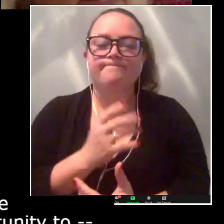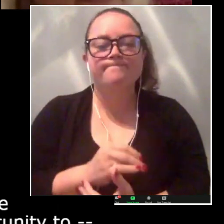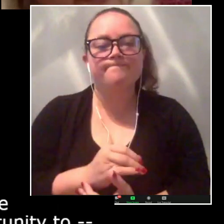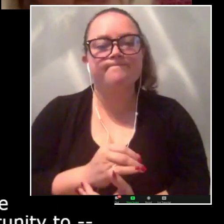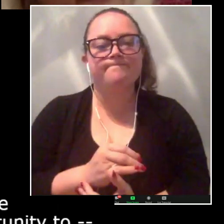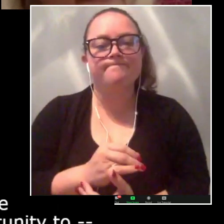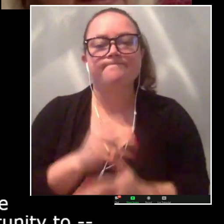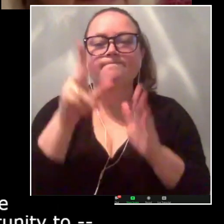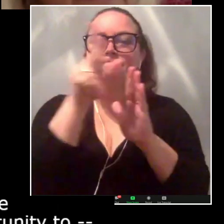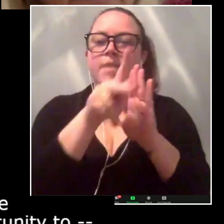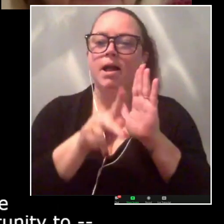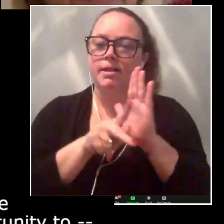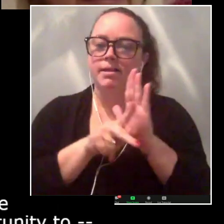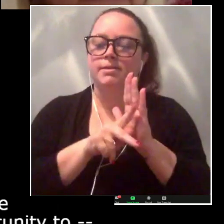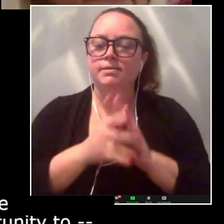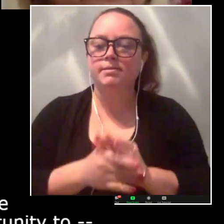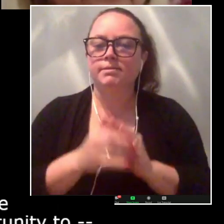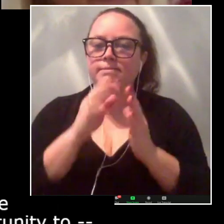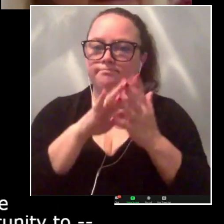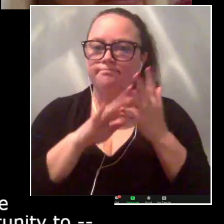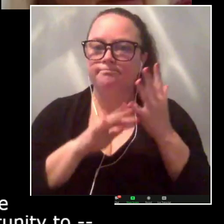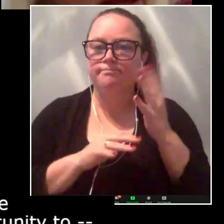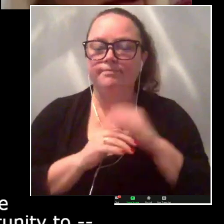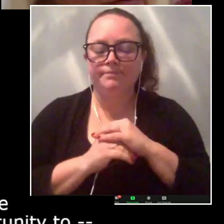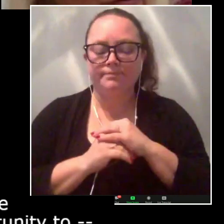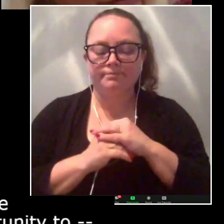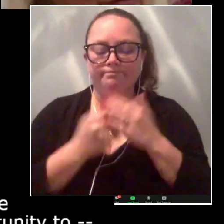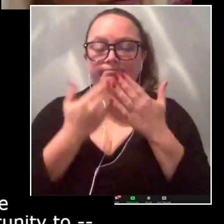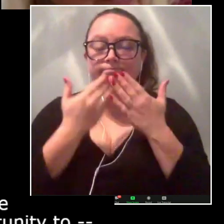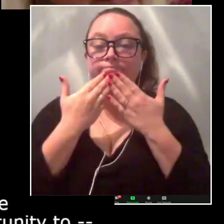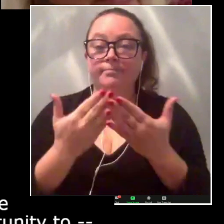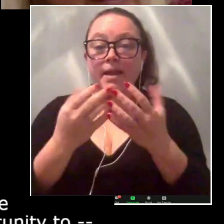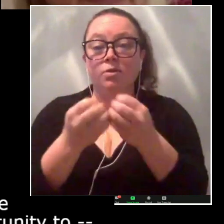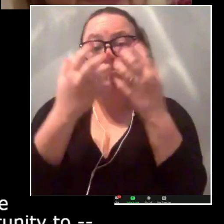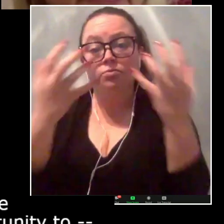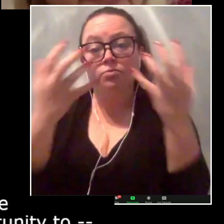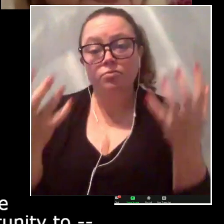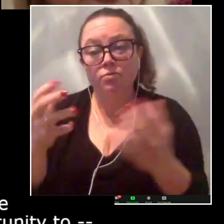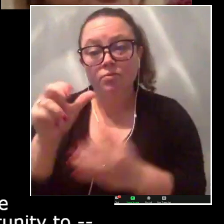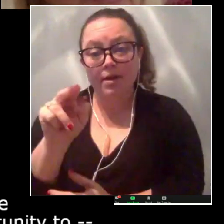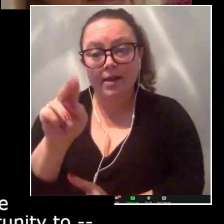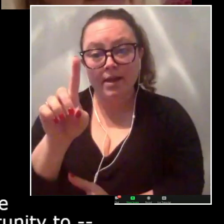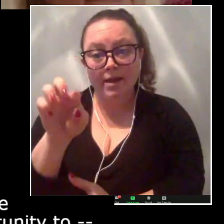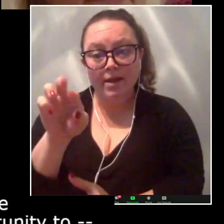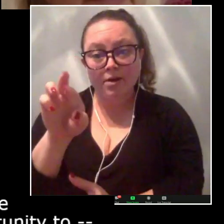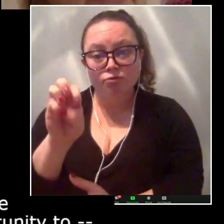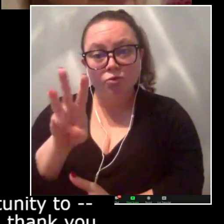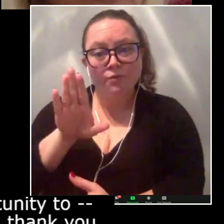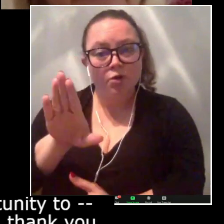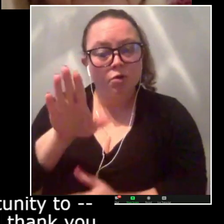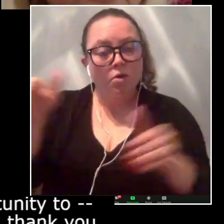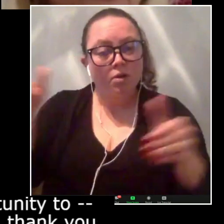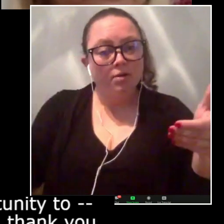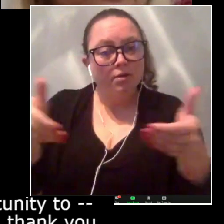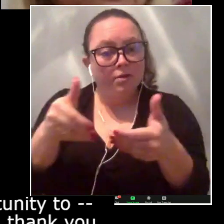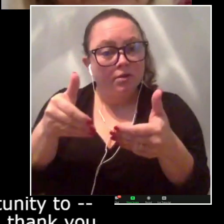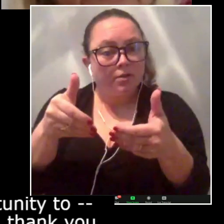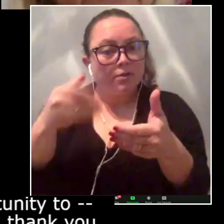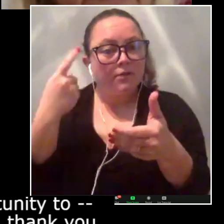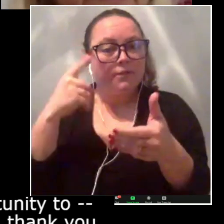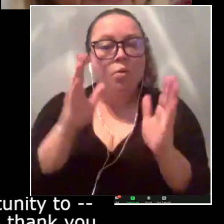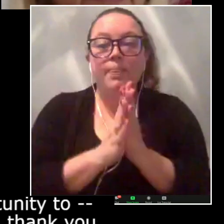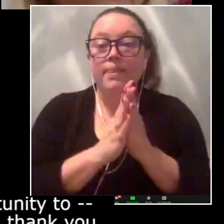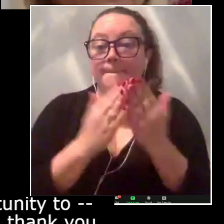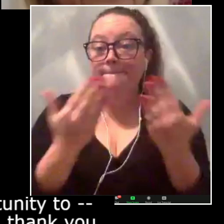policies and so forth. And thank you very much to Andrew for your introduction to the booklet of the